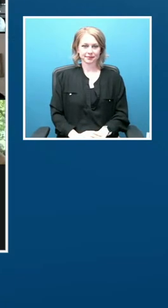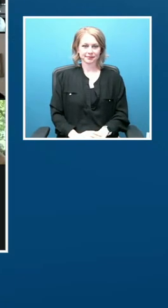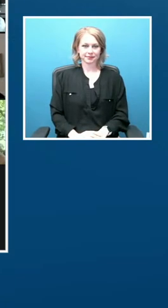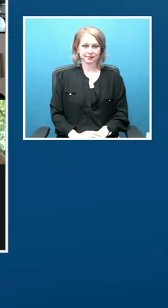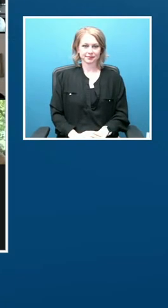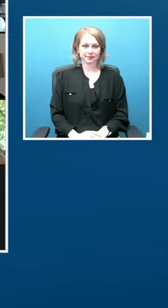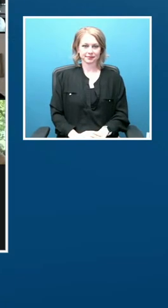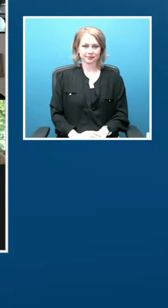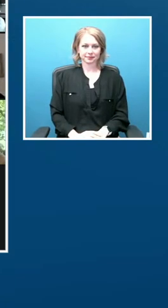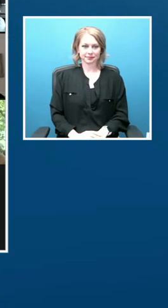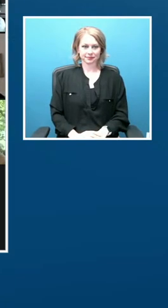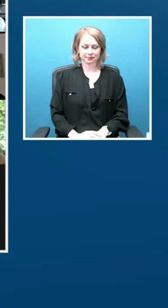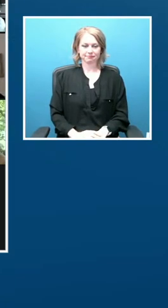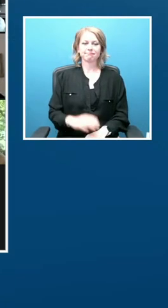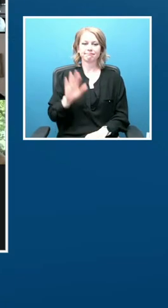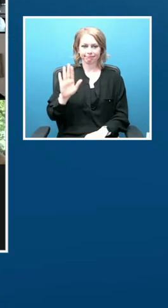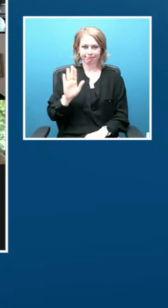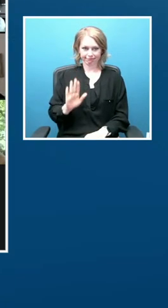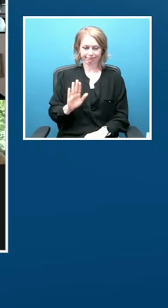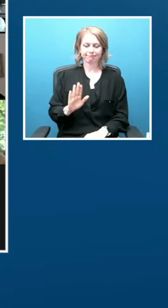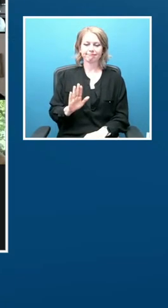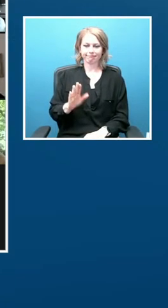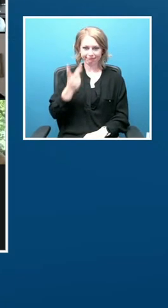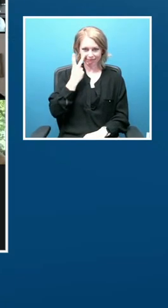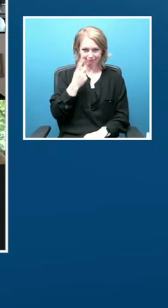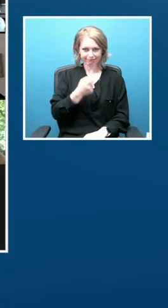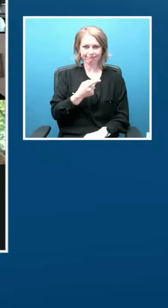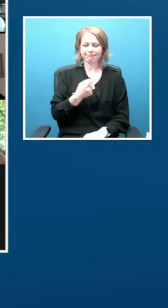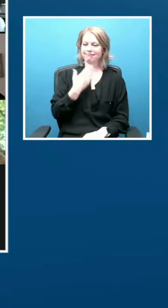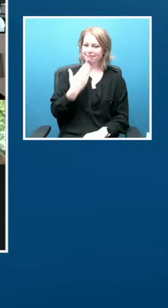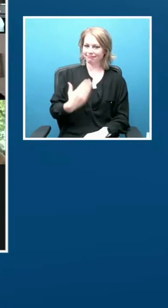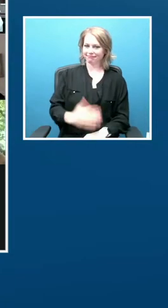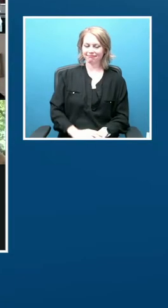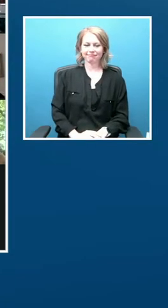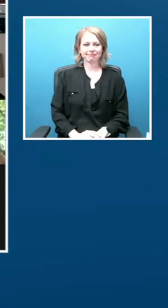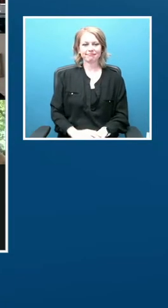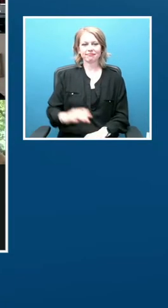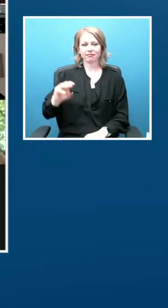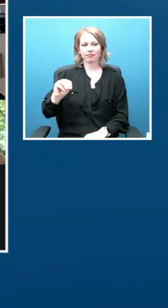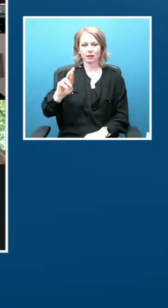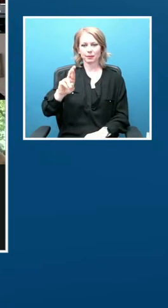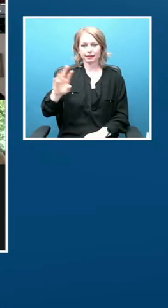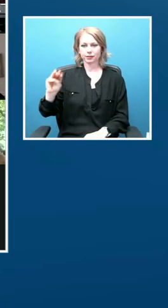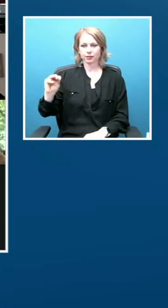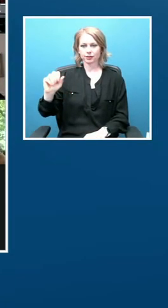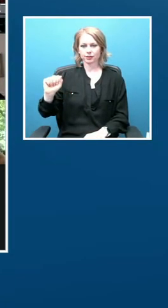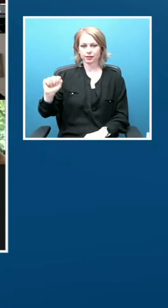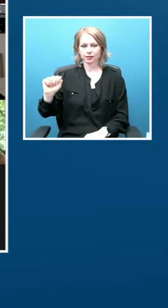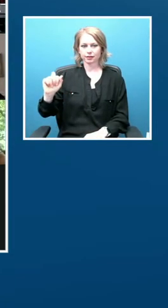Great, I see you. I'm here, thank you. Thank you. Mr. Martinez?